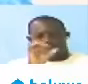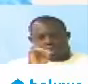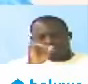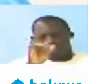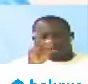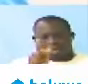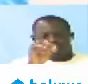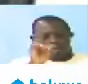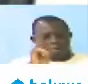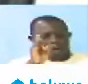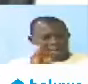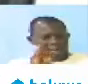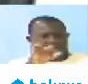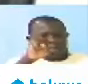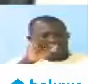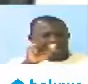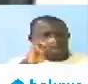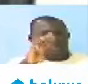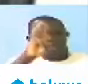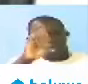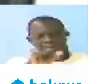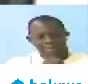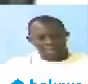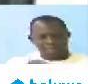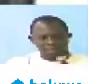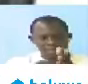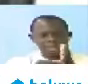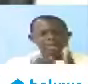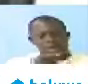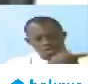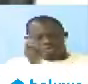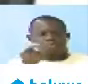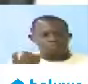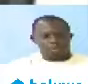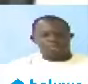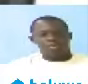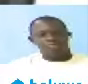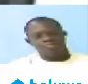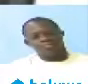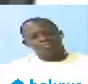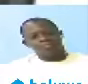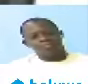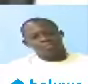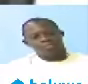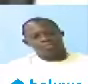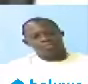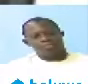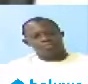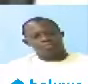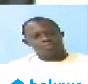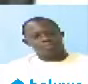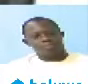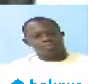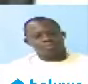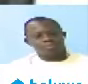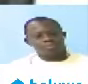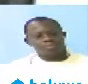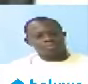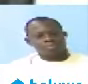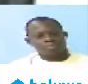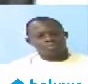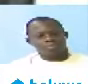atul yal tala yal karandi ka ke mold mi yalon koy be ay be nafa la la ya gondi libye kal na ta gambe jam